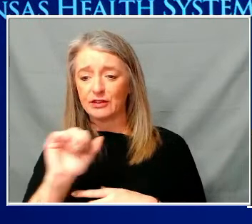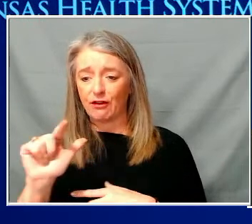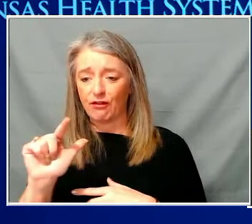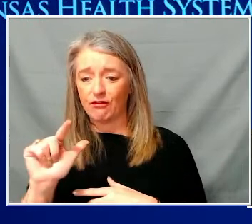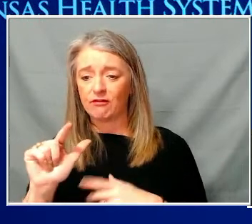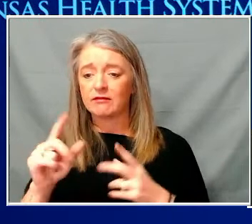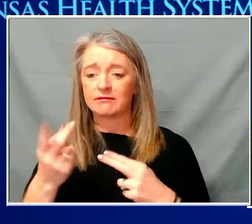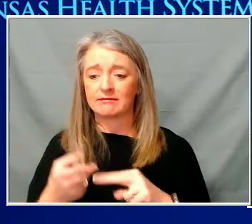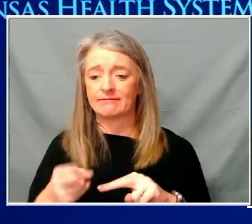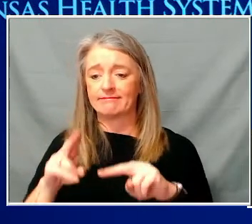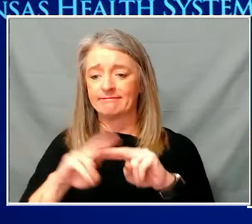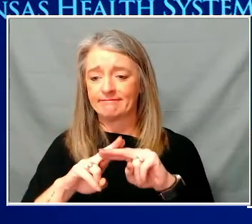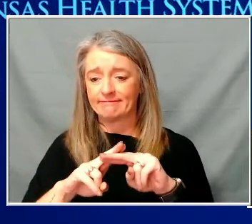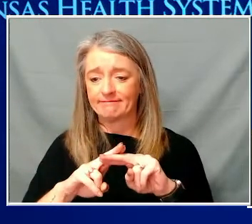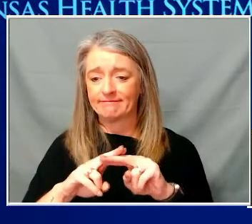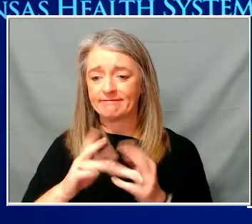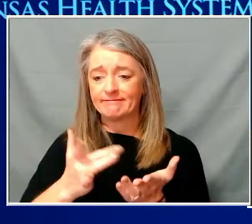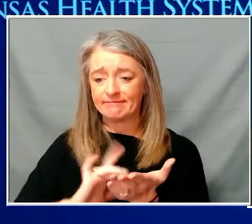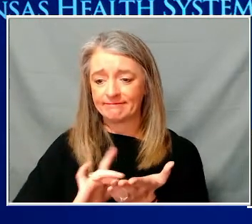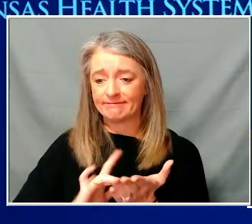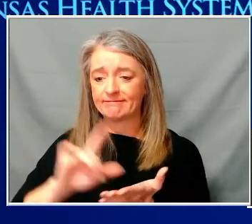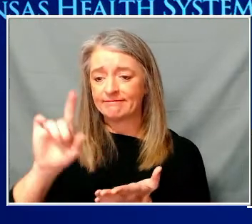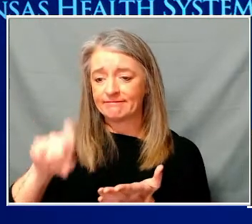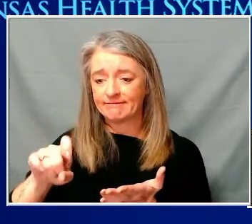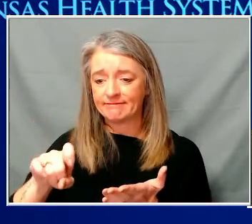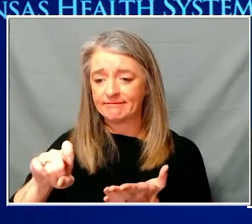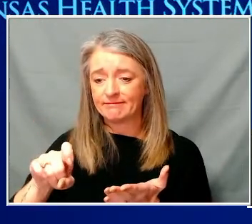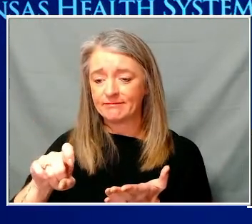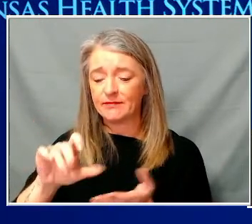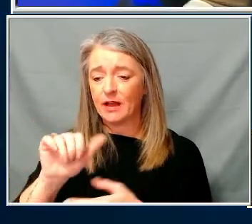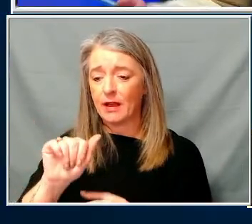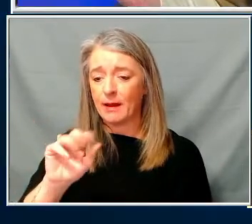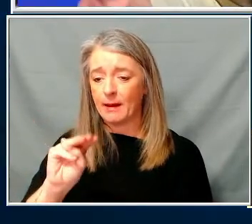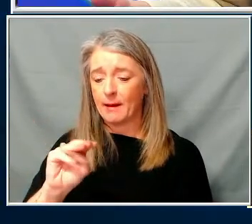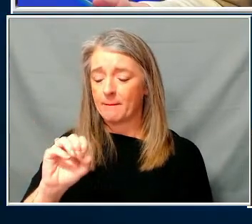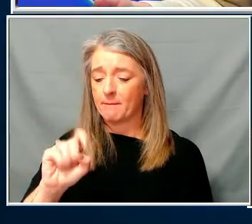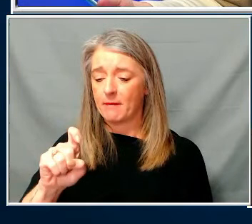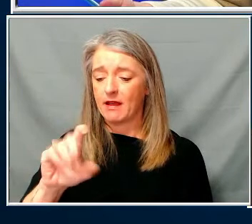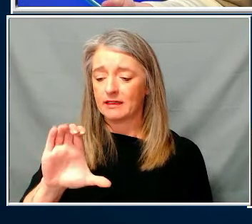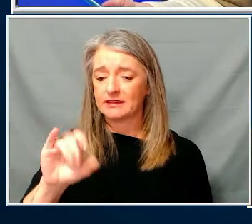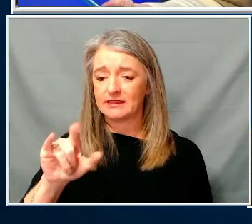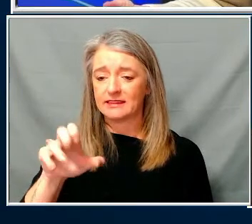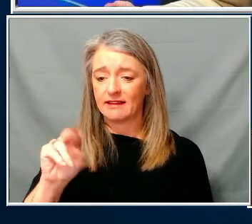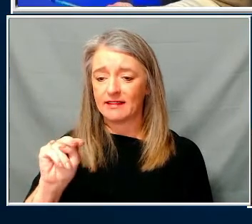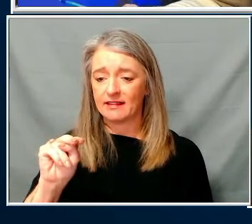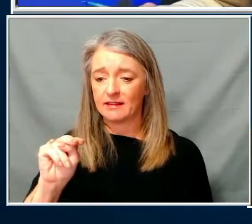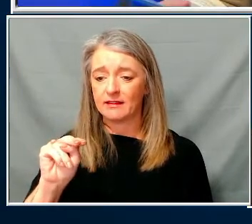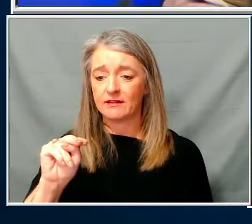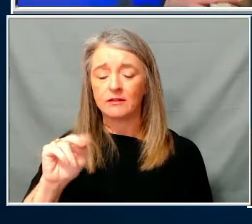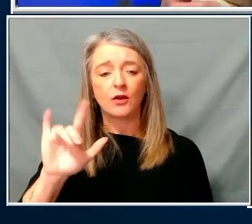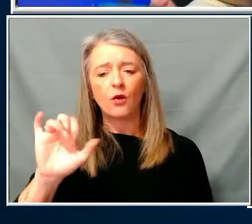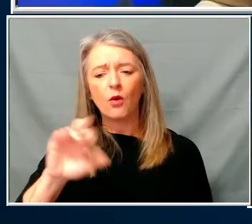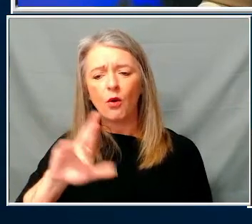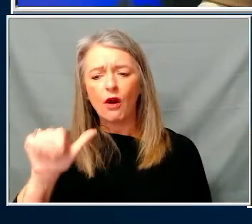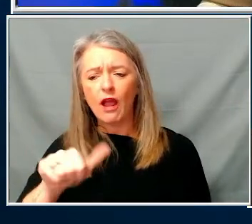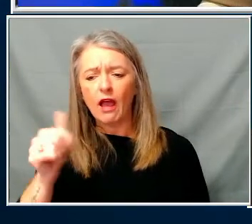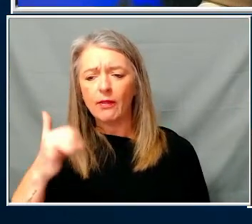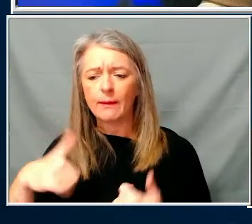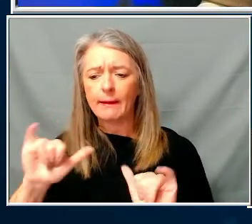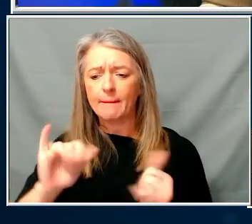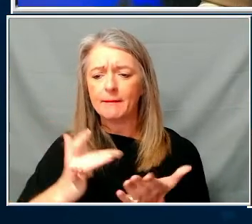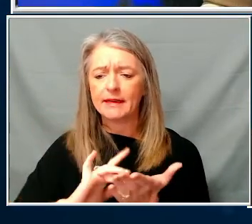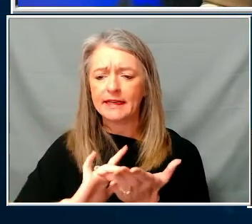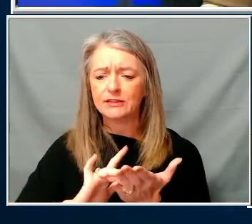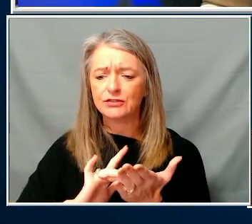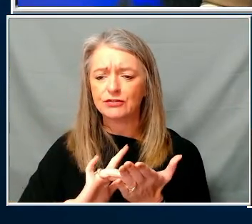increased prescription use of amoxicillin. So is it just amoxicillin, or are there other common medications that